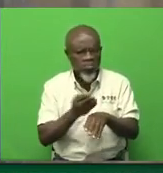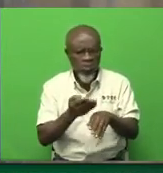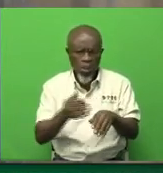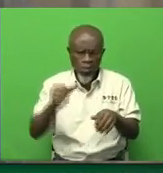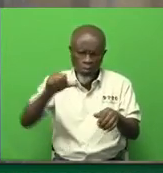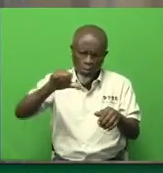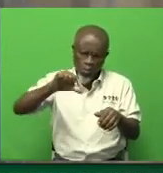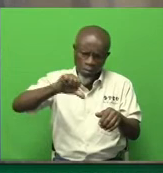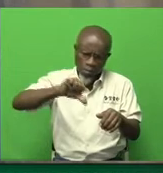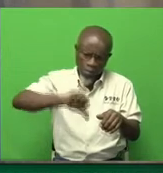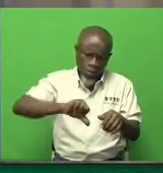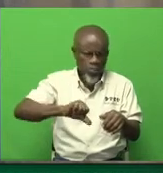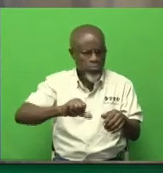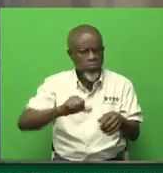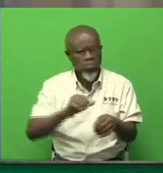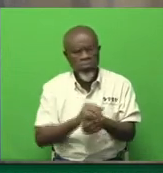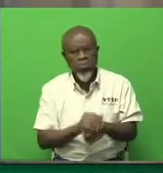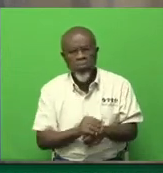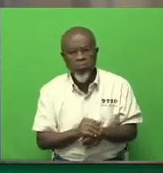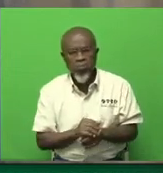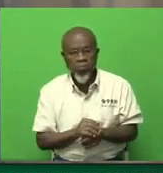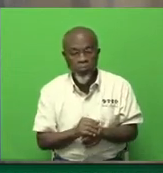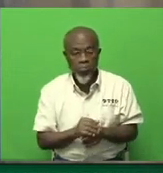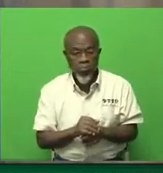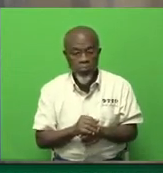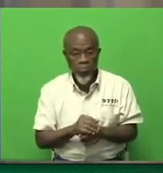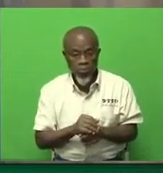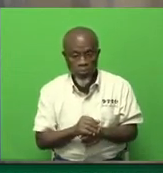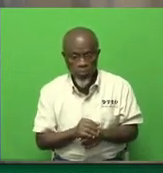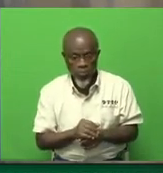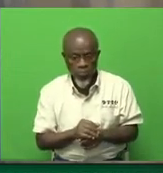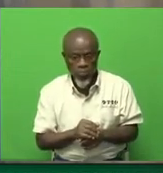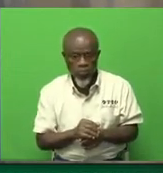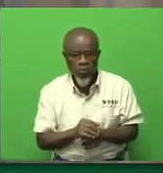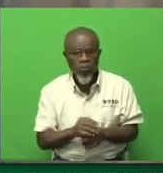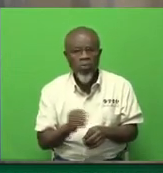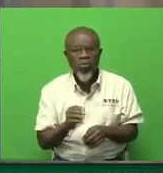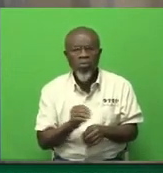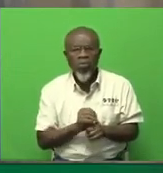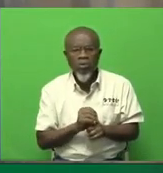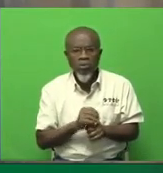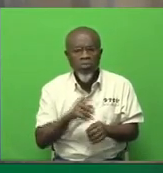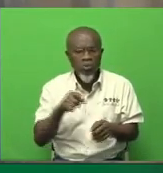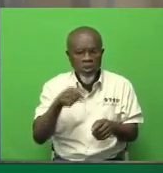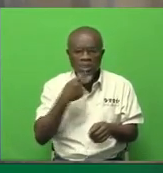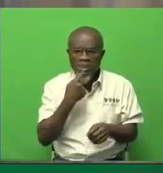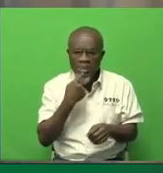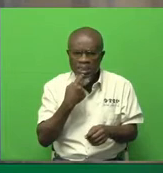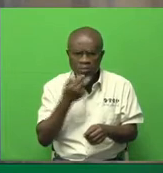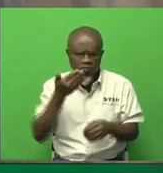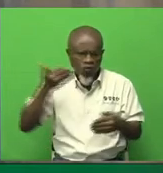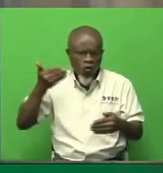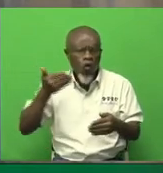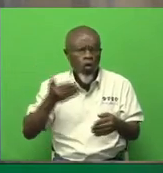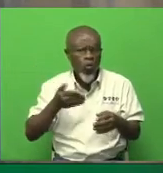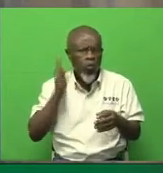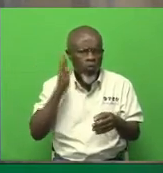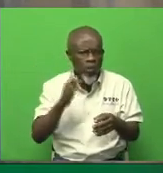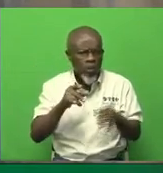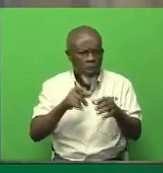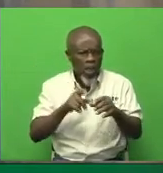the minister conceded that there was a critical need to take urgent steps to improve the ease of doing business once again